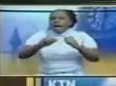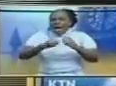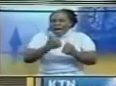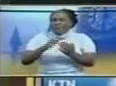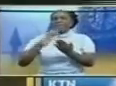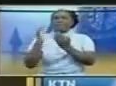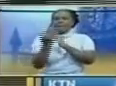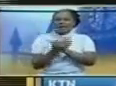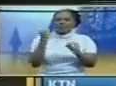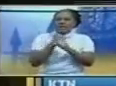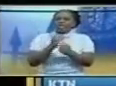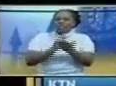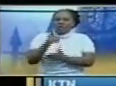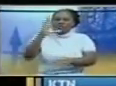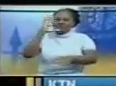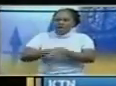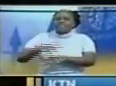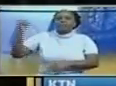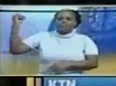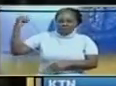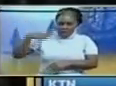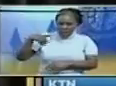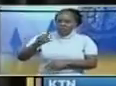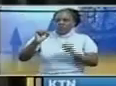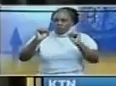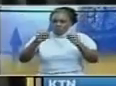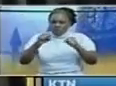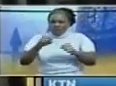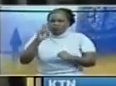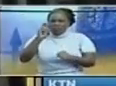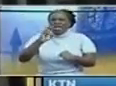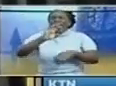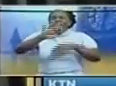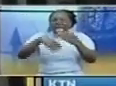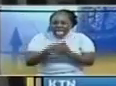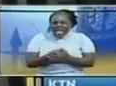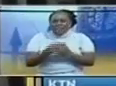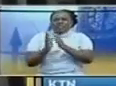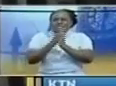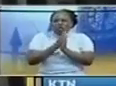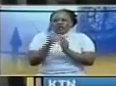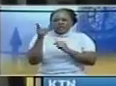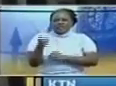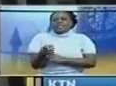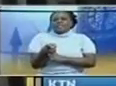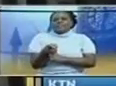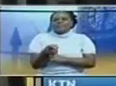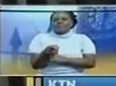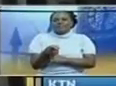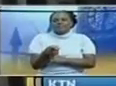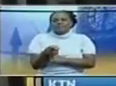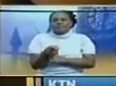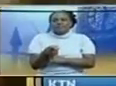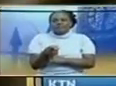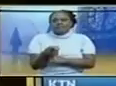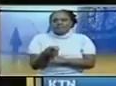scenes to ensure you have electricity so you can catch every episode of this unrivaled feature, How Things